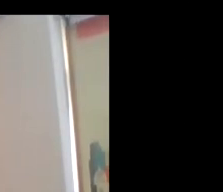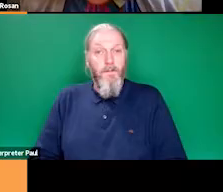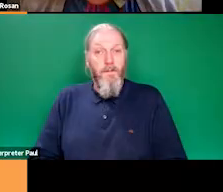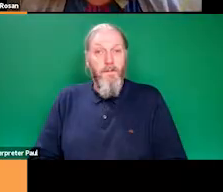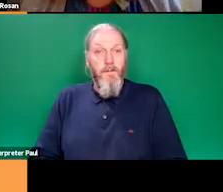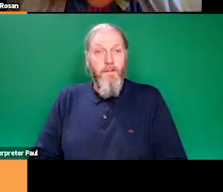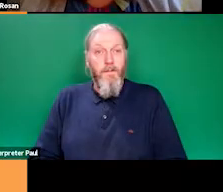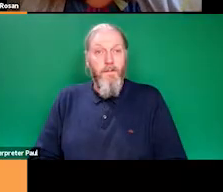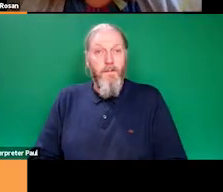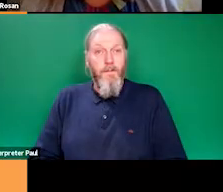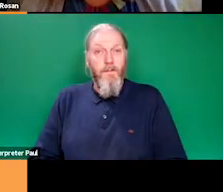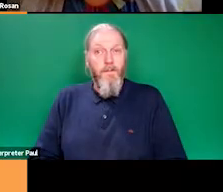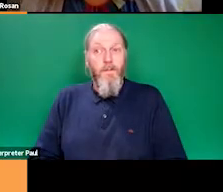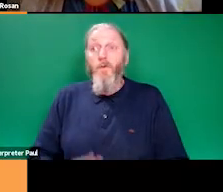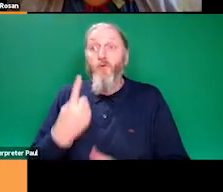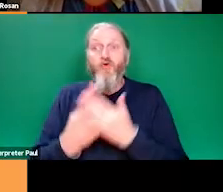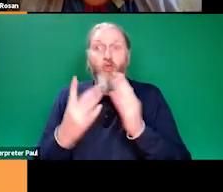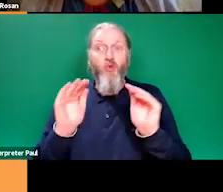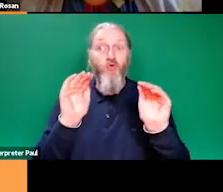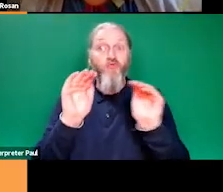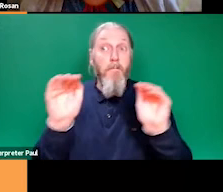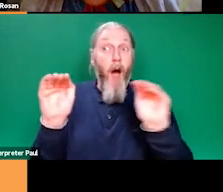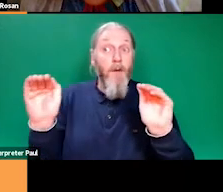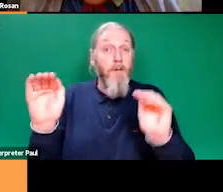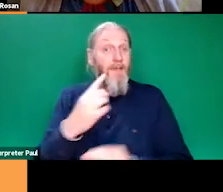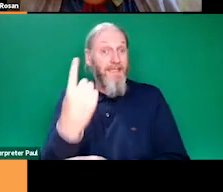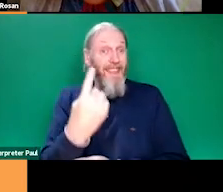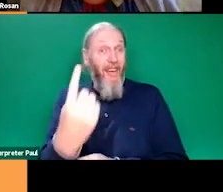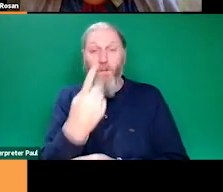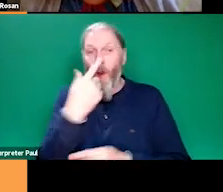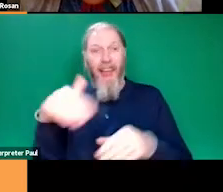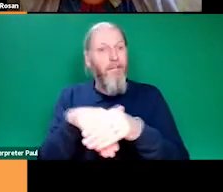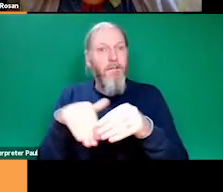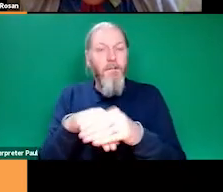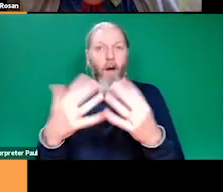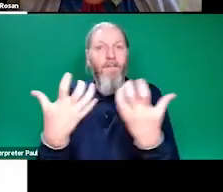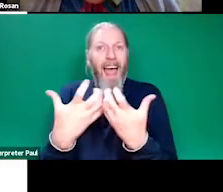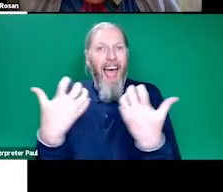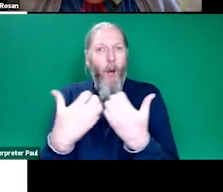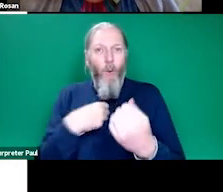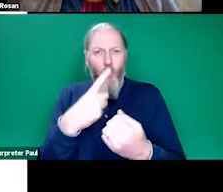Okay, just to remind people about how they can get involved and connect with us.